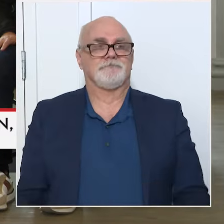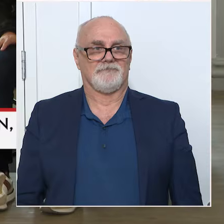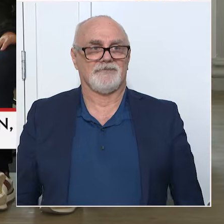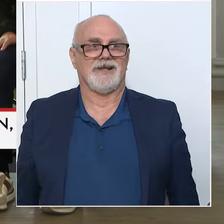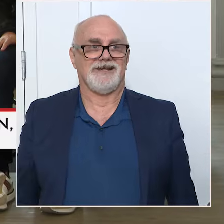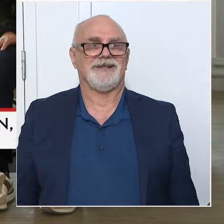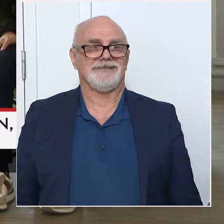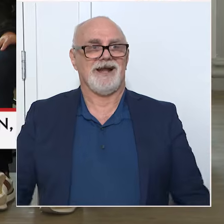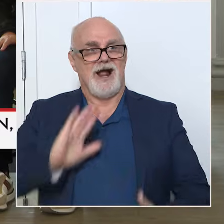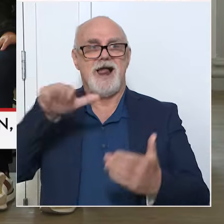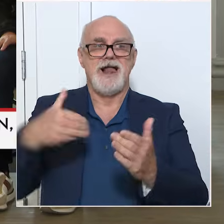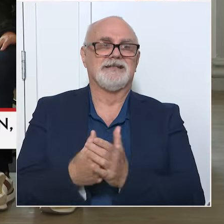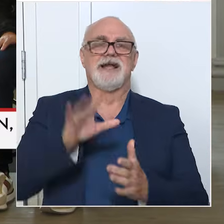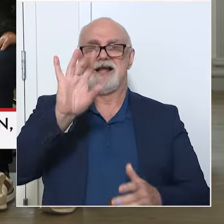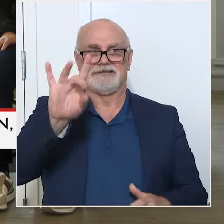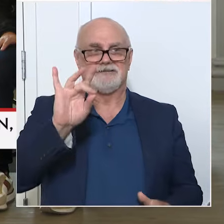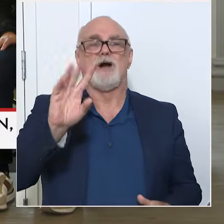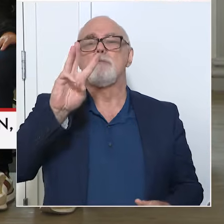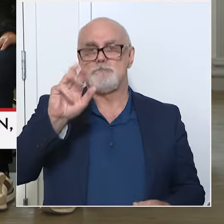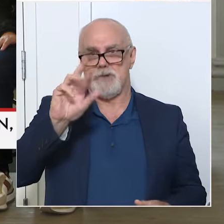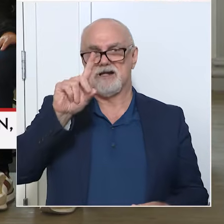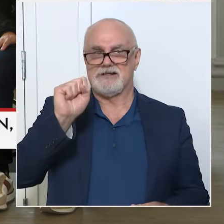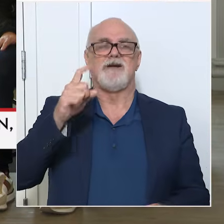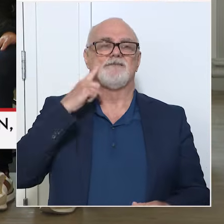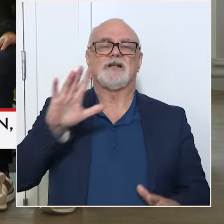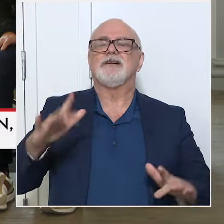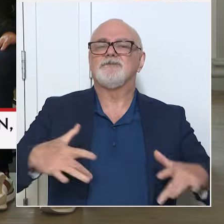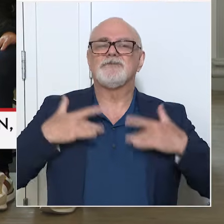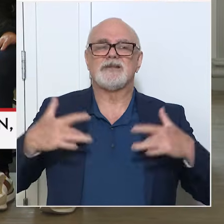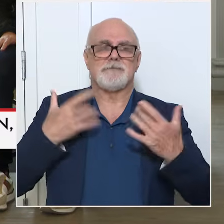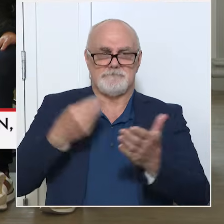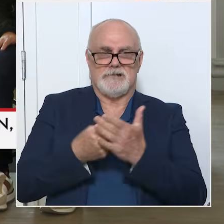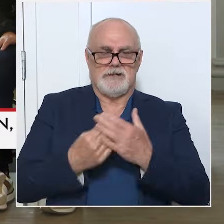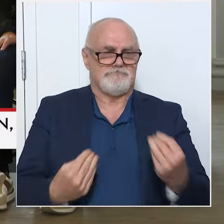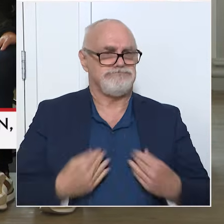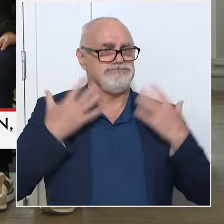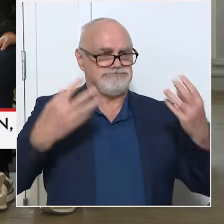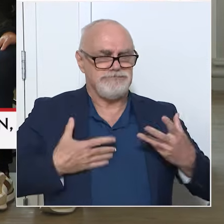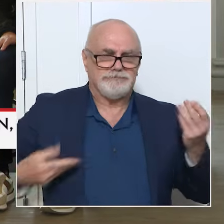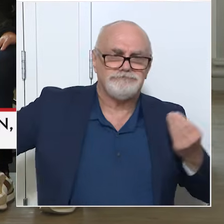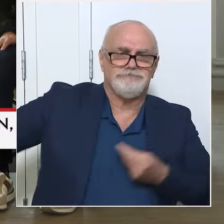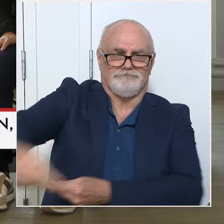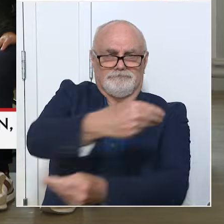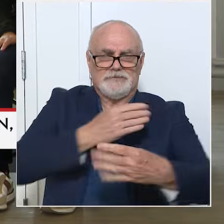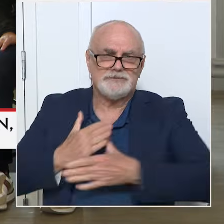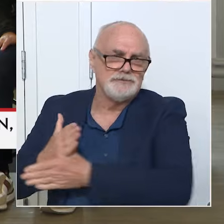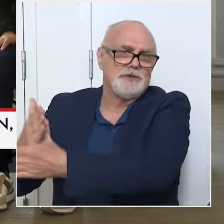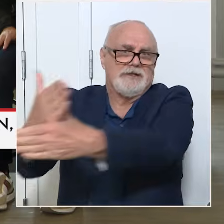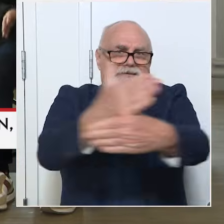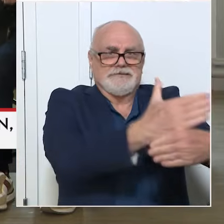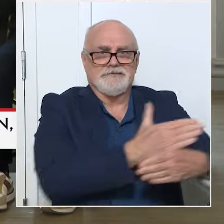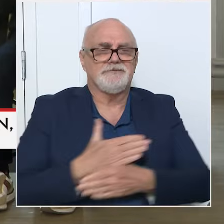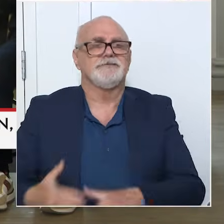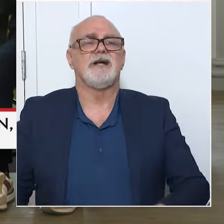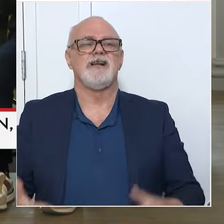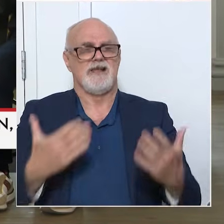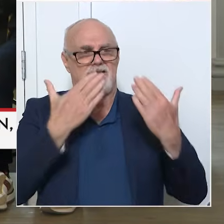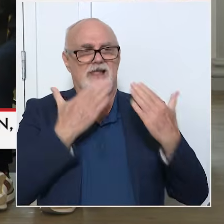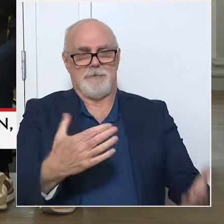mean. We cannot talk about growth without talking about equity, jobs, and affordability, and Mayor Bowser has been doing just that. So let's give her a round of applause.